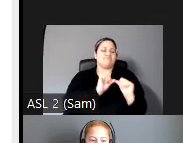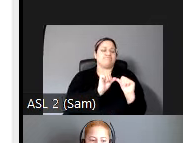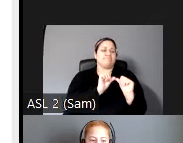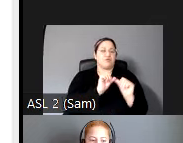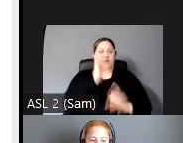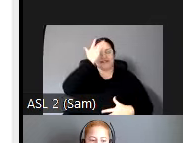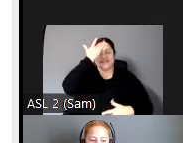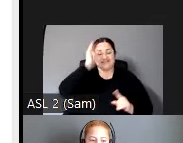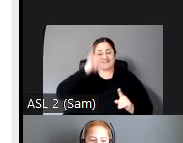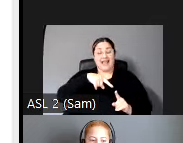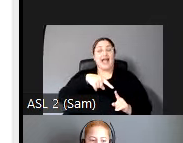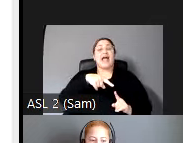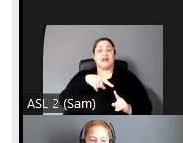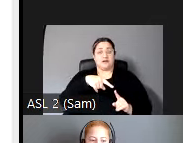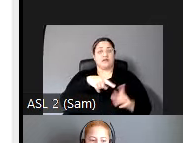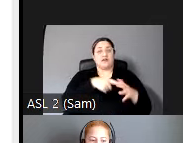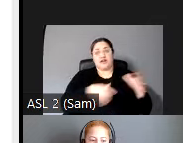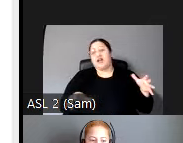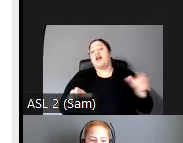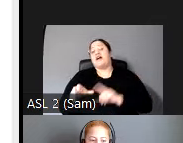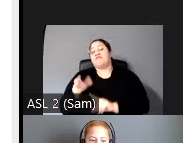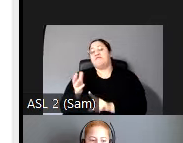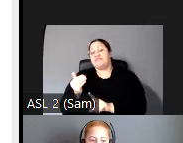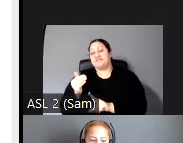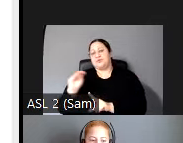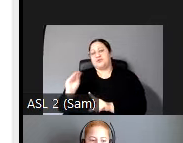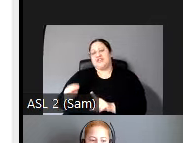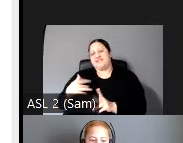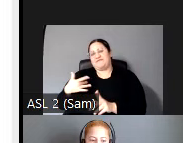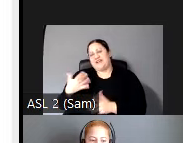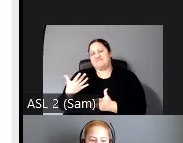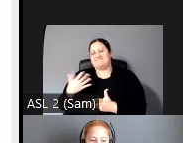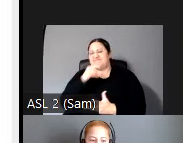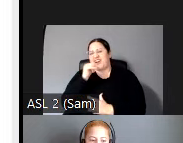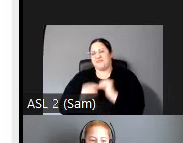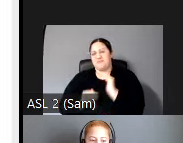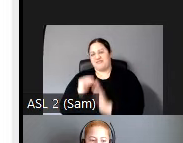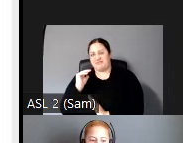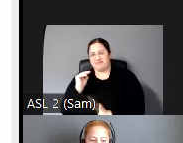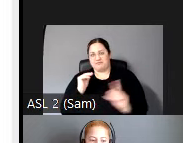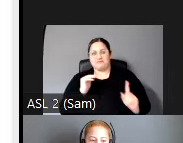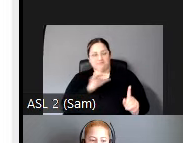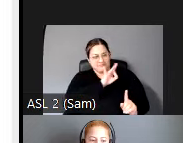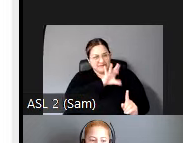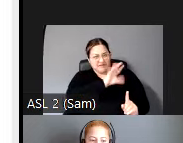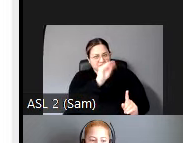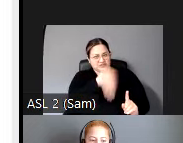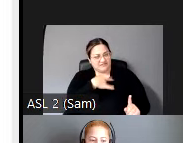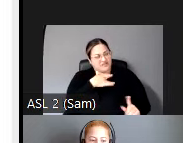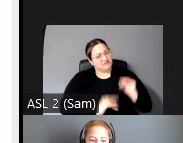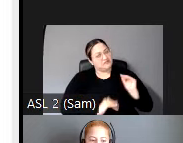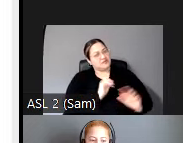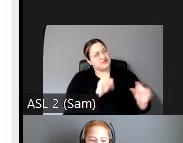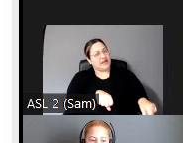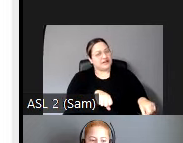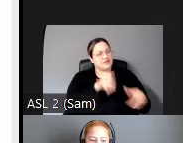is really shocking. So combined with that tenfold on geriatricians, again, not all geriatricians are experts